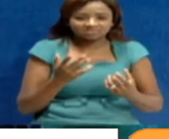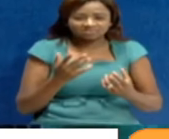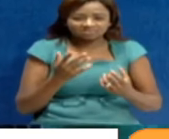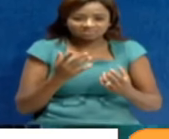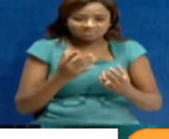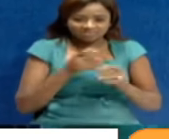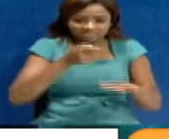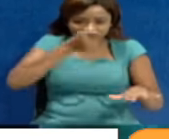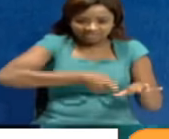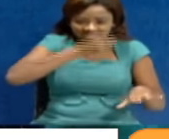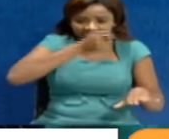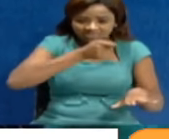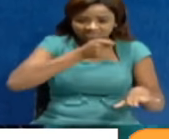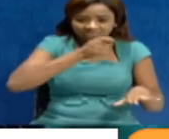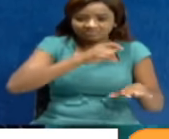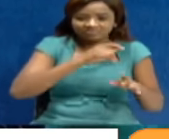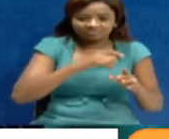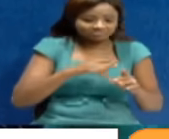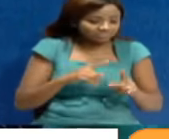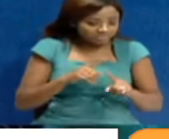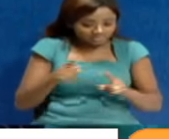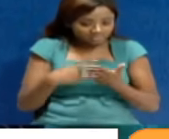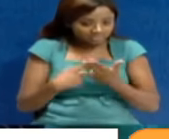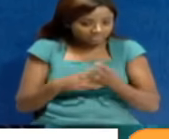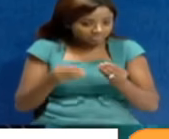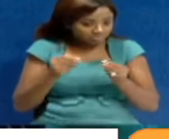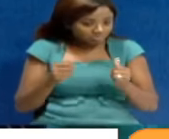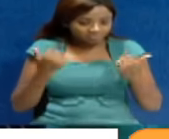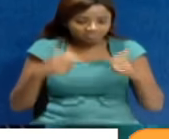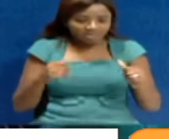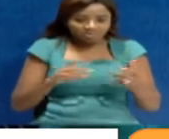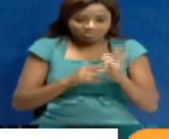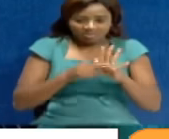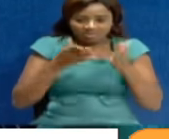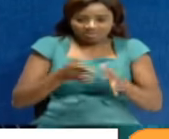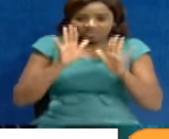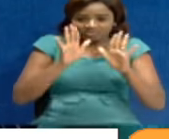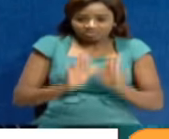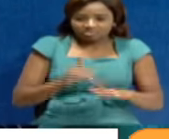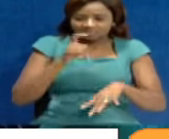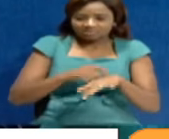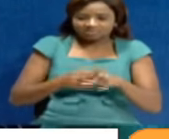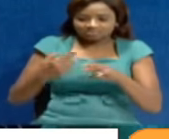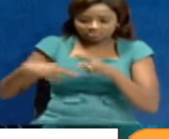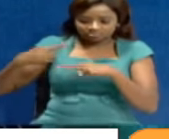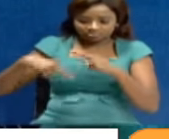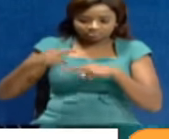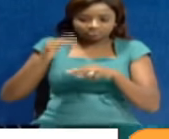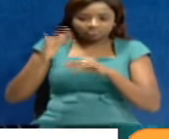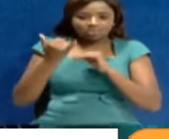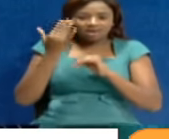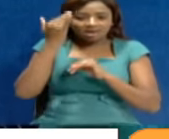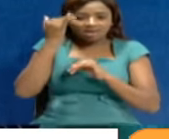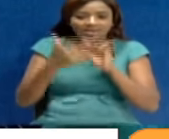the gist of a judgment. That debate has not been finalized. I think it's time we revisit it, because Okiya is right. If you go to